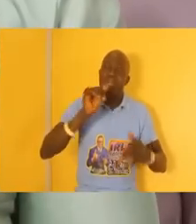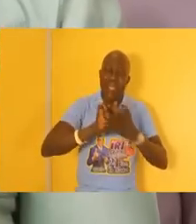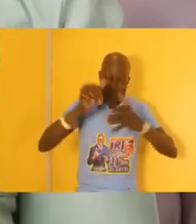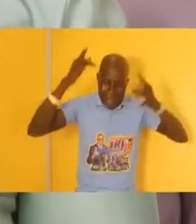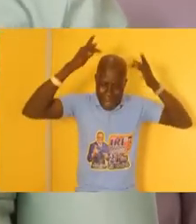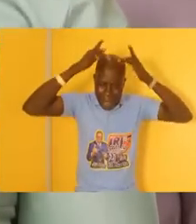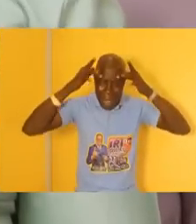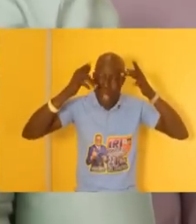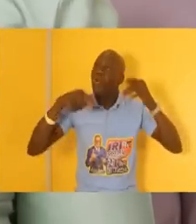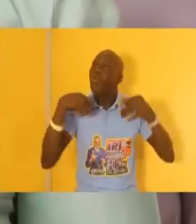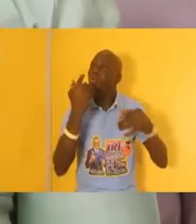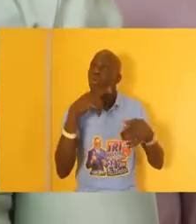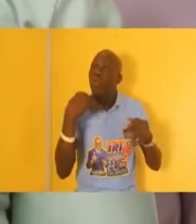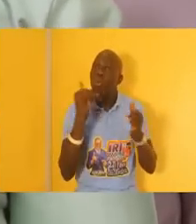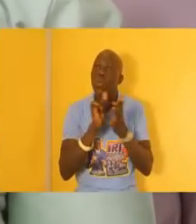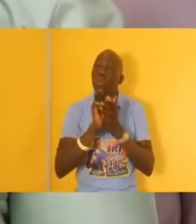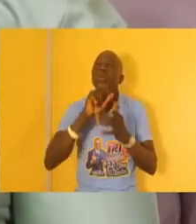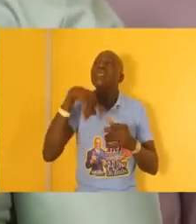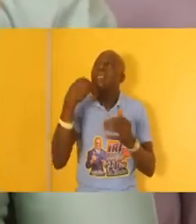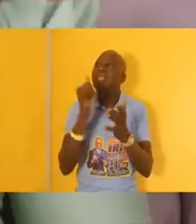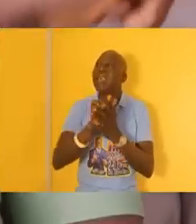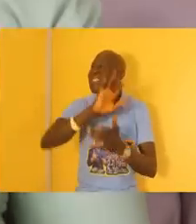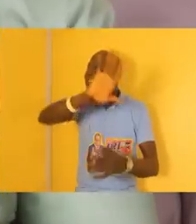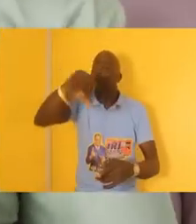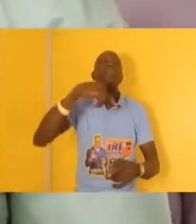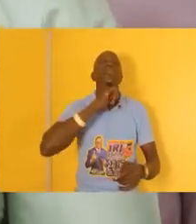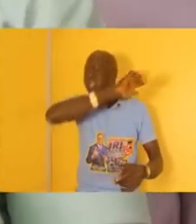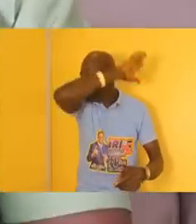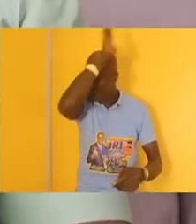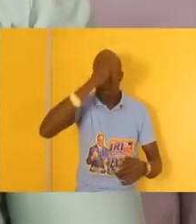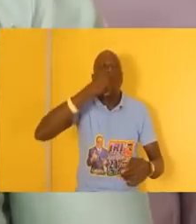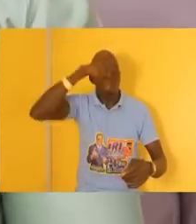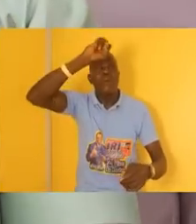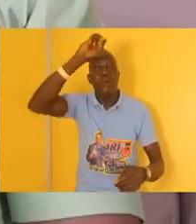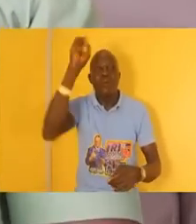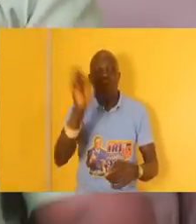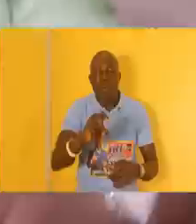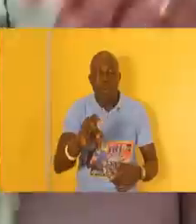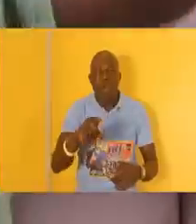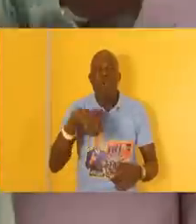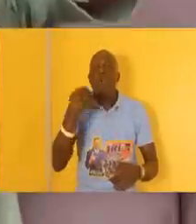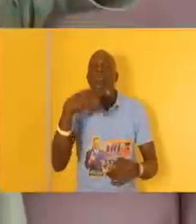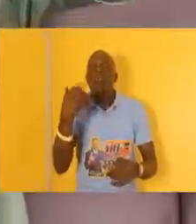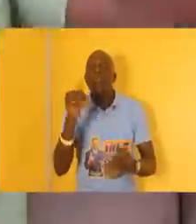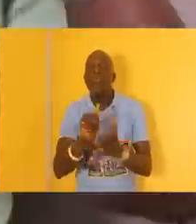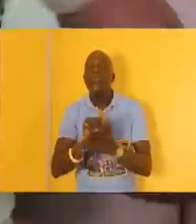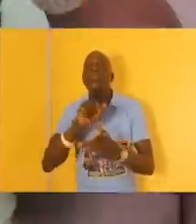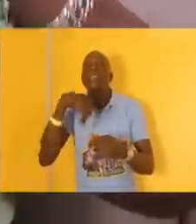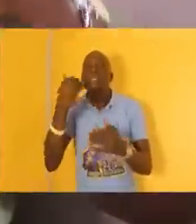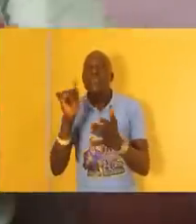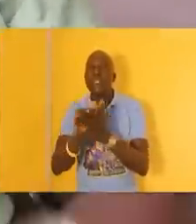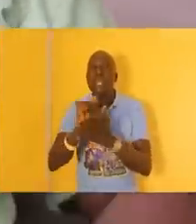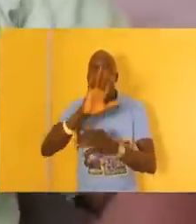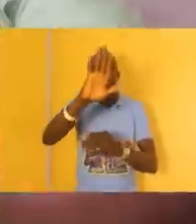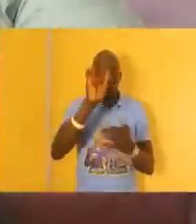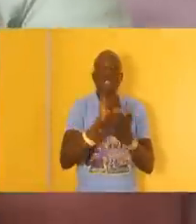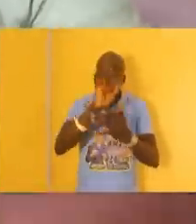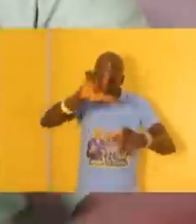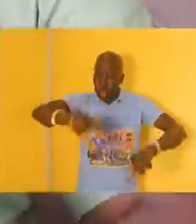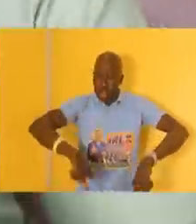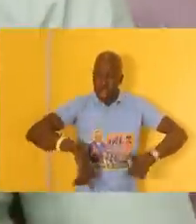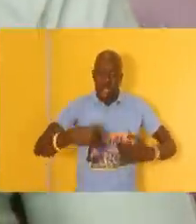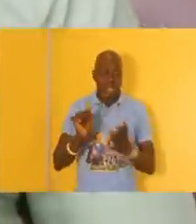crowned? Who tells you that you will not decree? Who is the